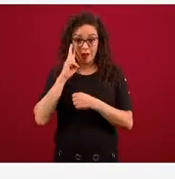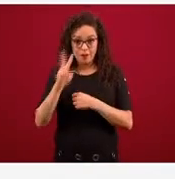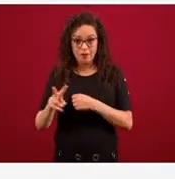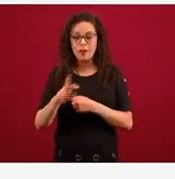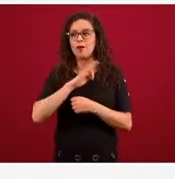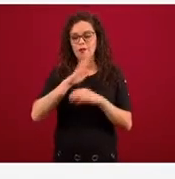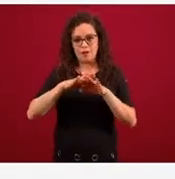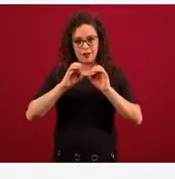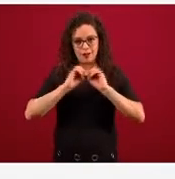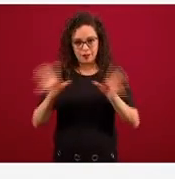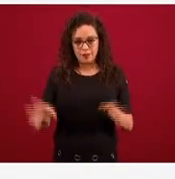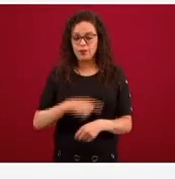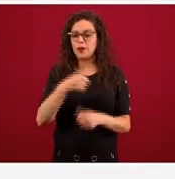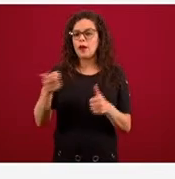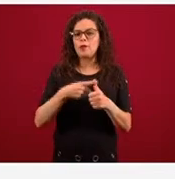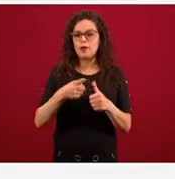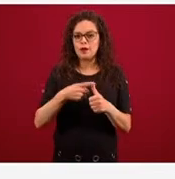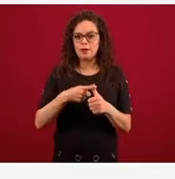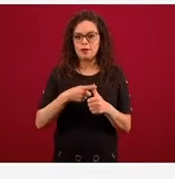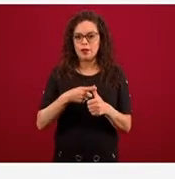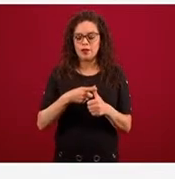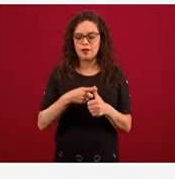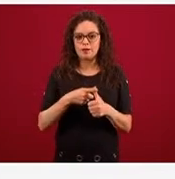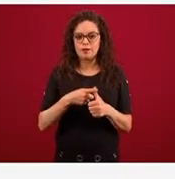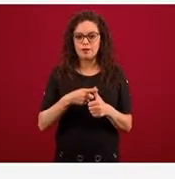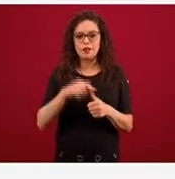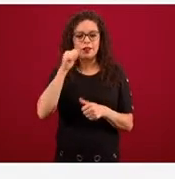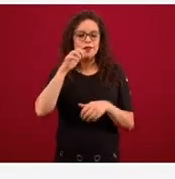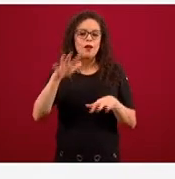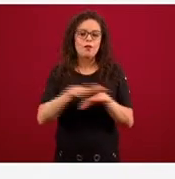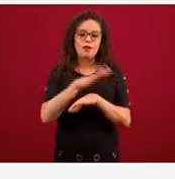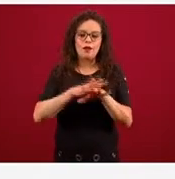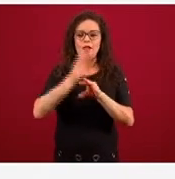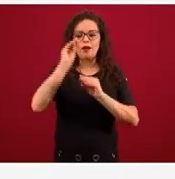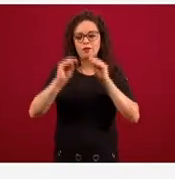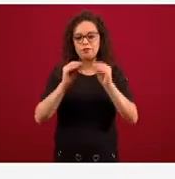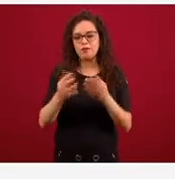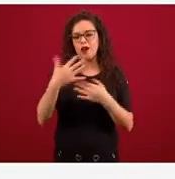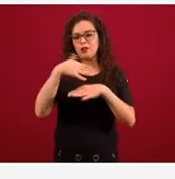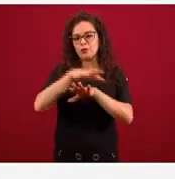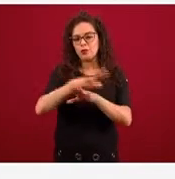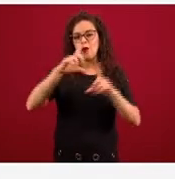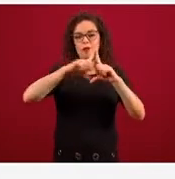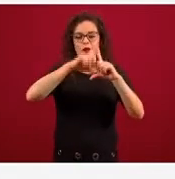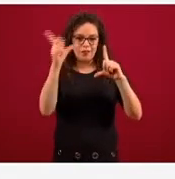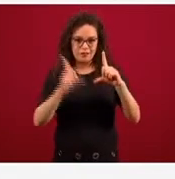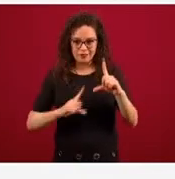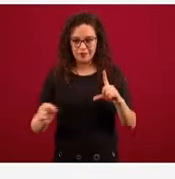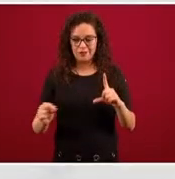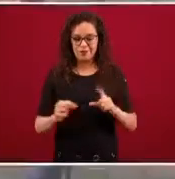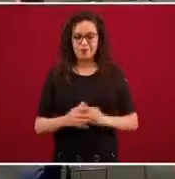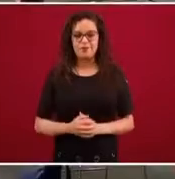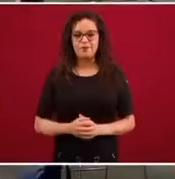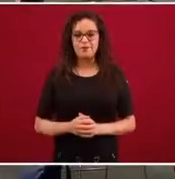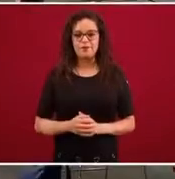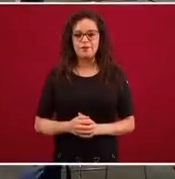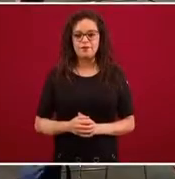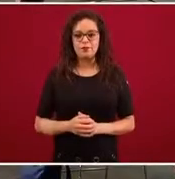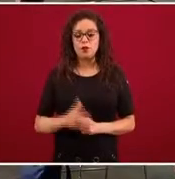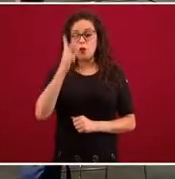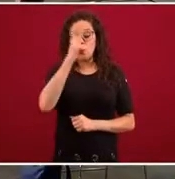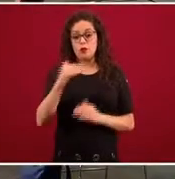con la Now, the primera de first ellas, que one, normalmente which es la is que what we siempre actualizamos update para el tema nacional, first, is que the son national precisamente los context. casos que We se han have